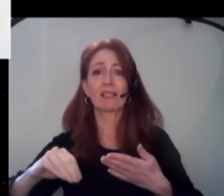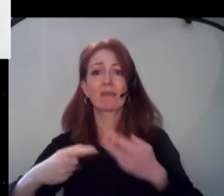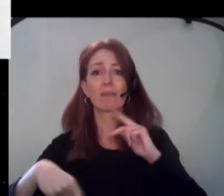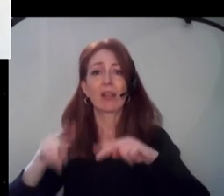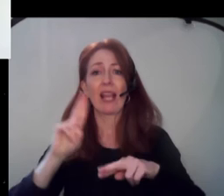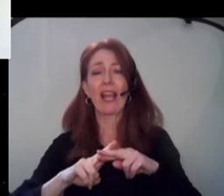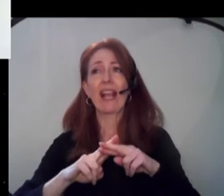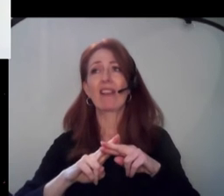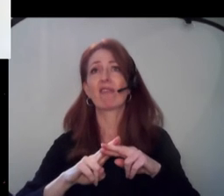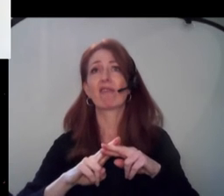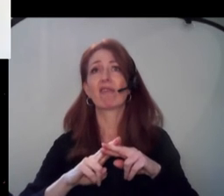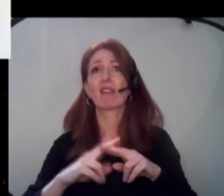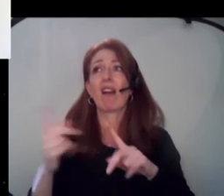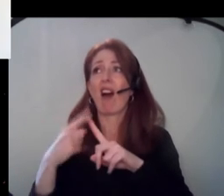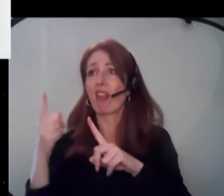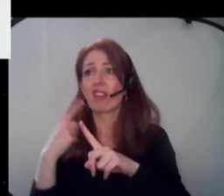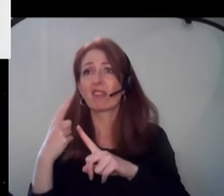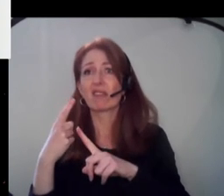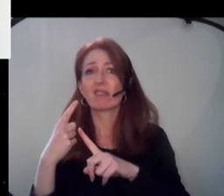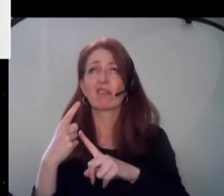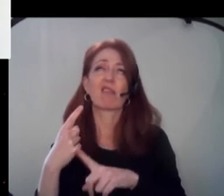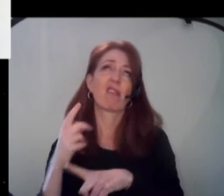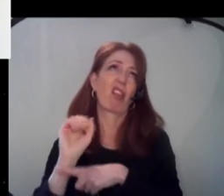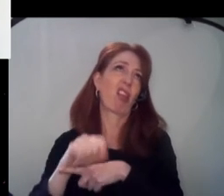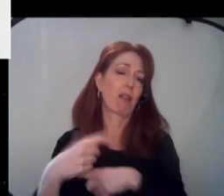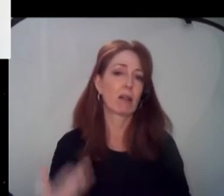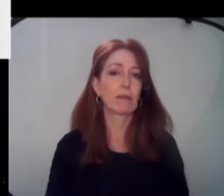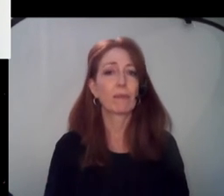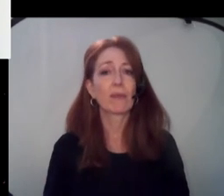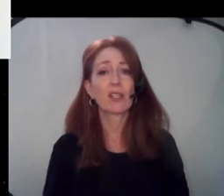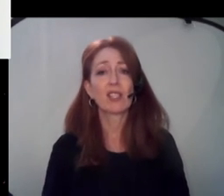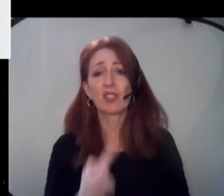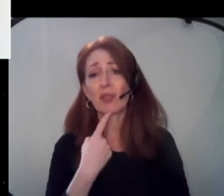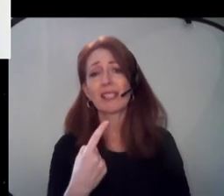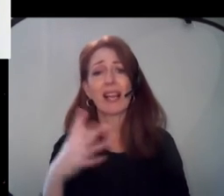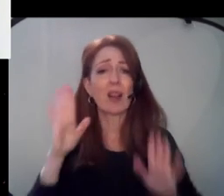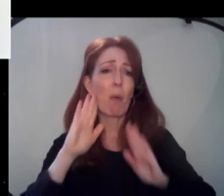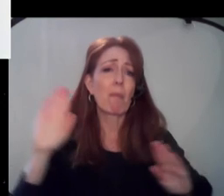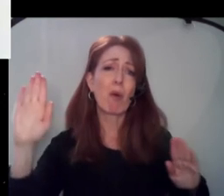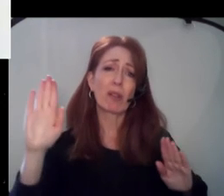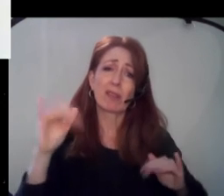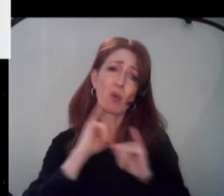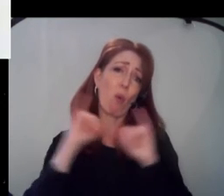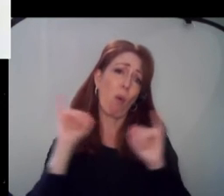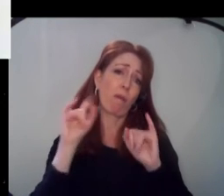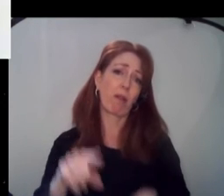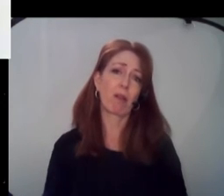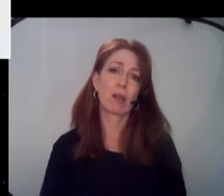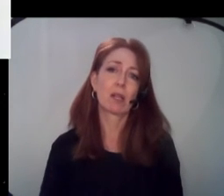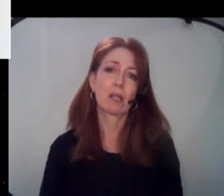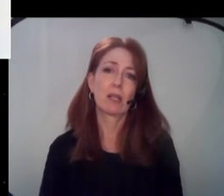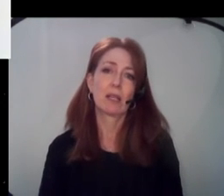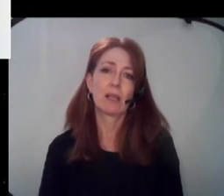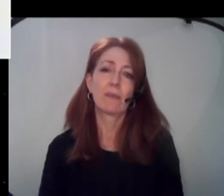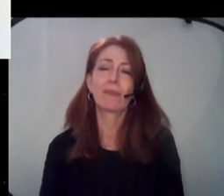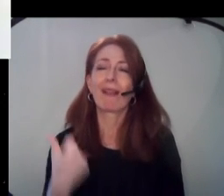Job. So she's really saying, God, models, such a nightmare. I can imagine it. Like, really, I love that letter because it really brings to